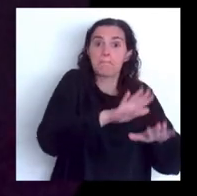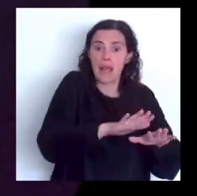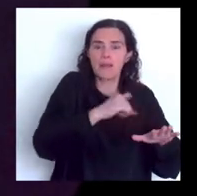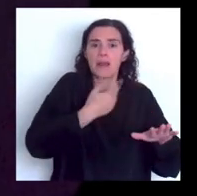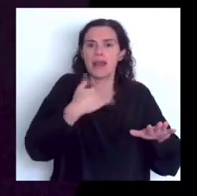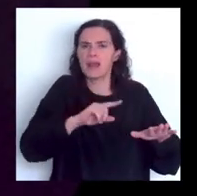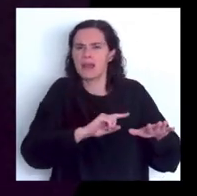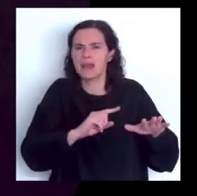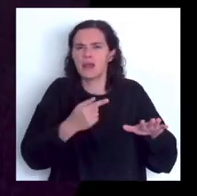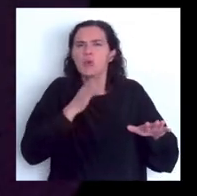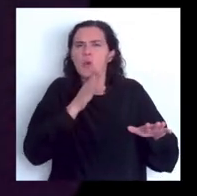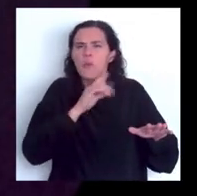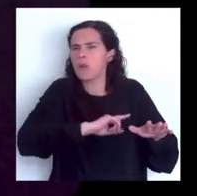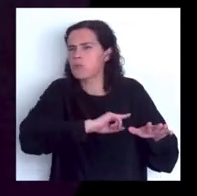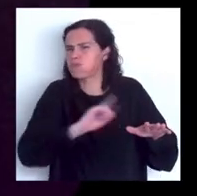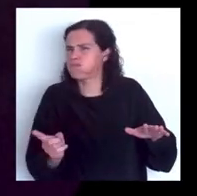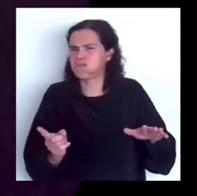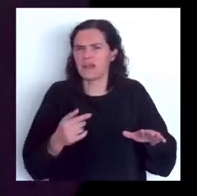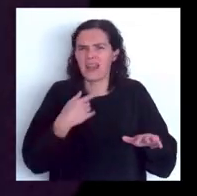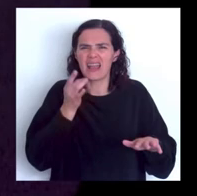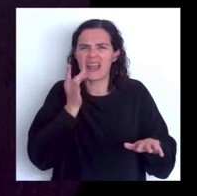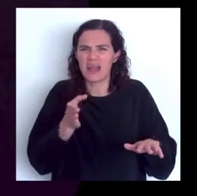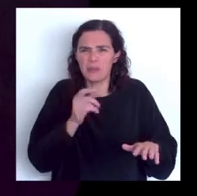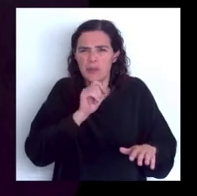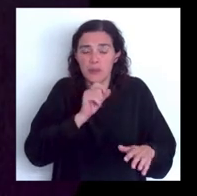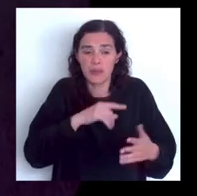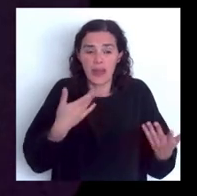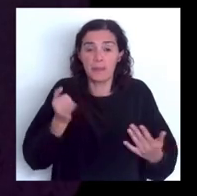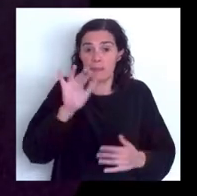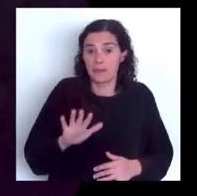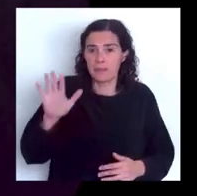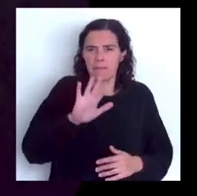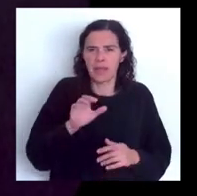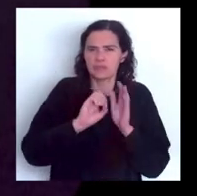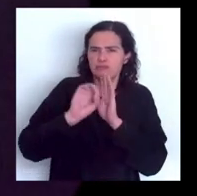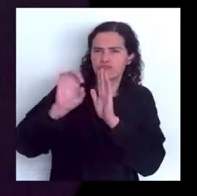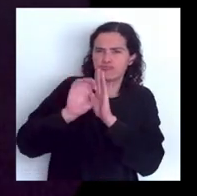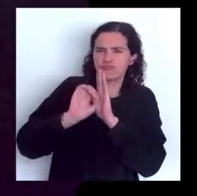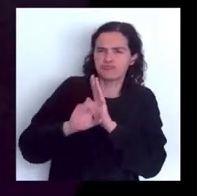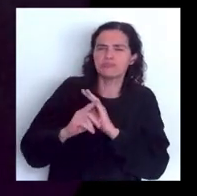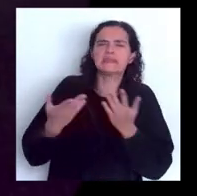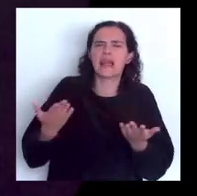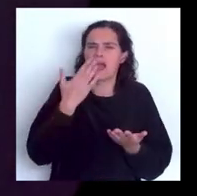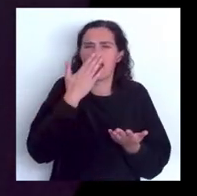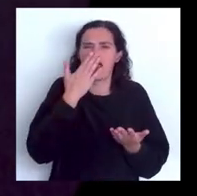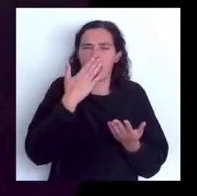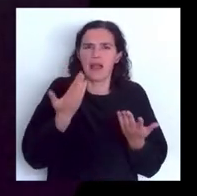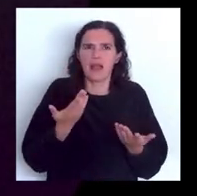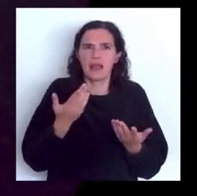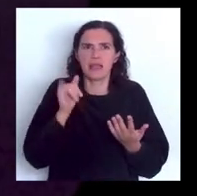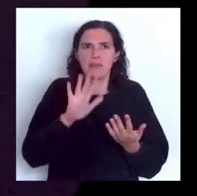suspended in the fastest vehicle one can think of, but the image projected